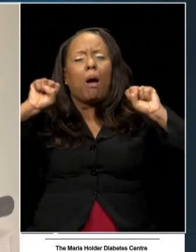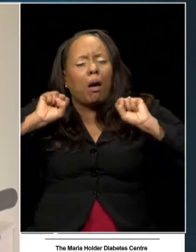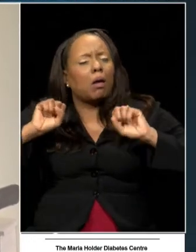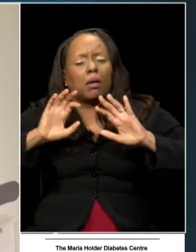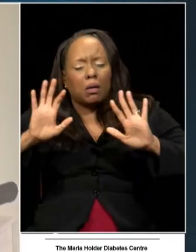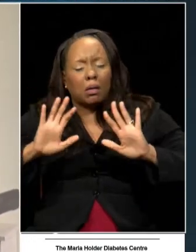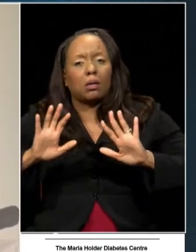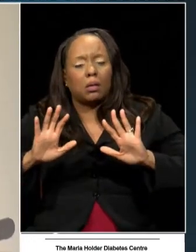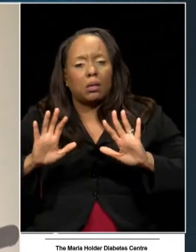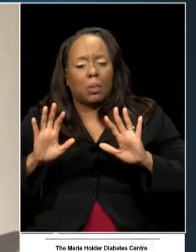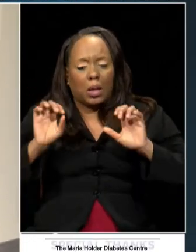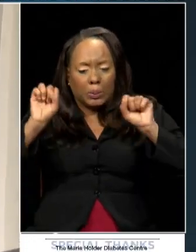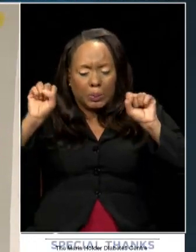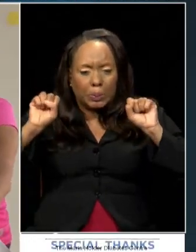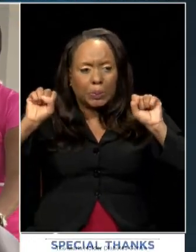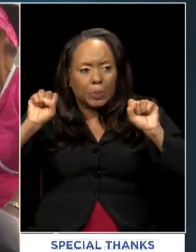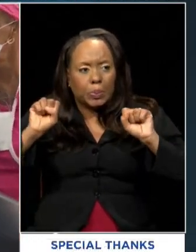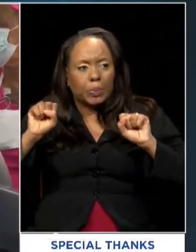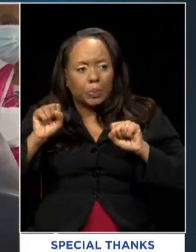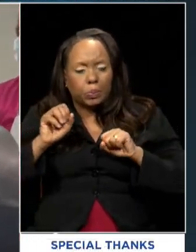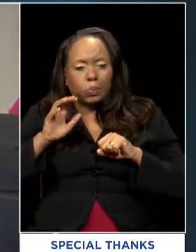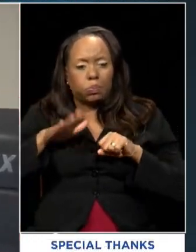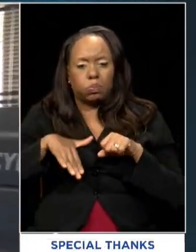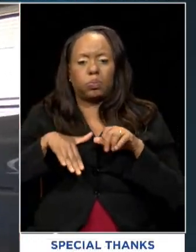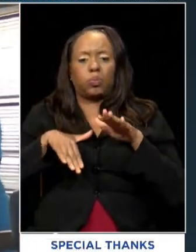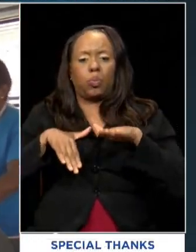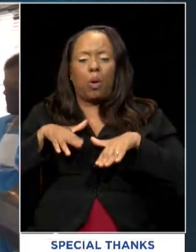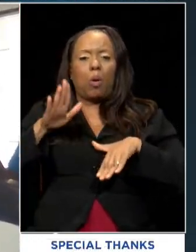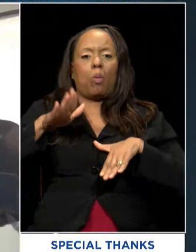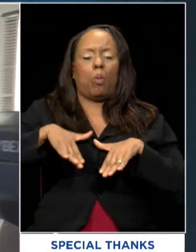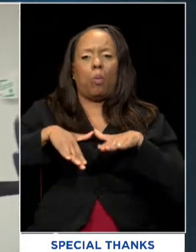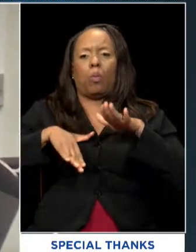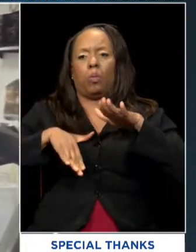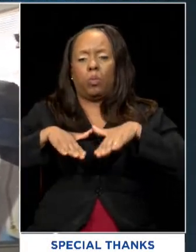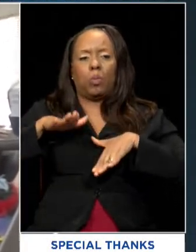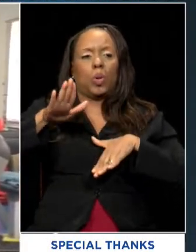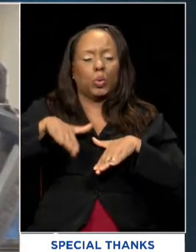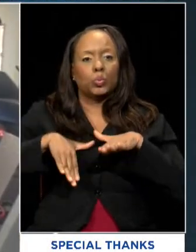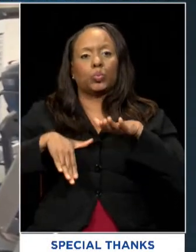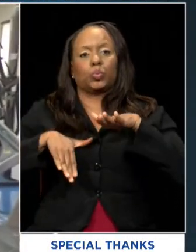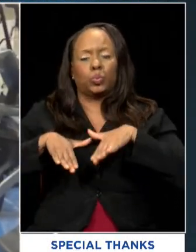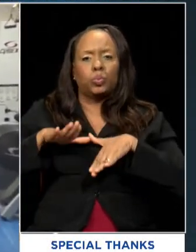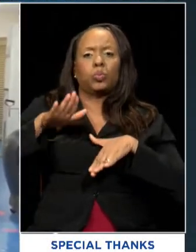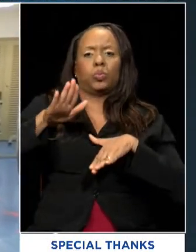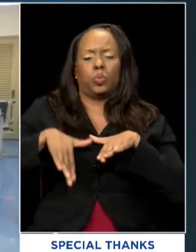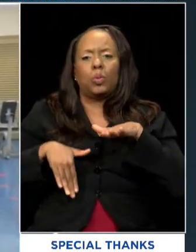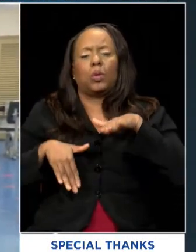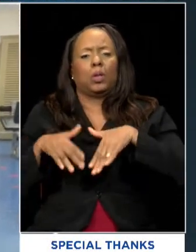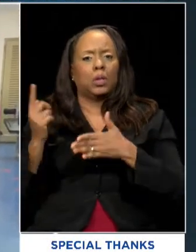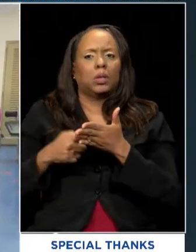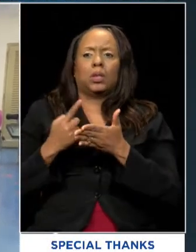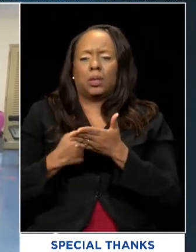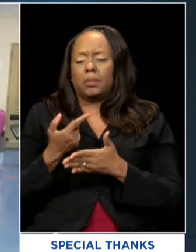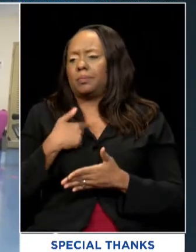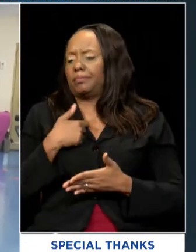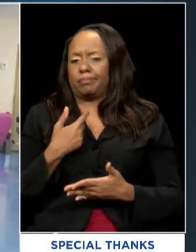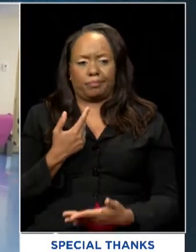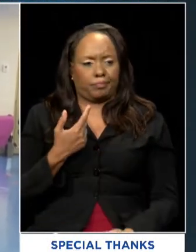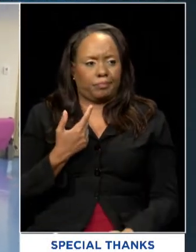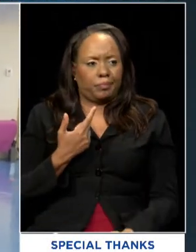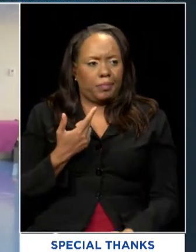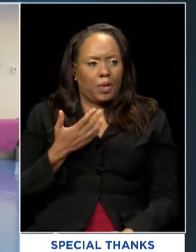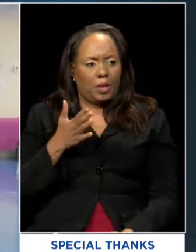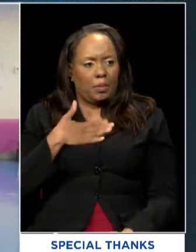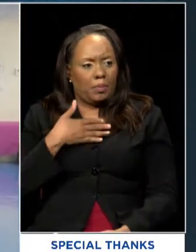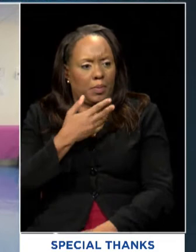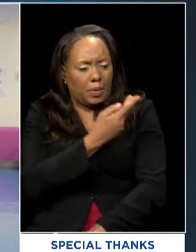you're actually able to increase your exercise capacity. Sometimes as a cardiologist, I will refer patients who are